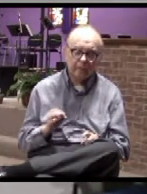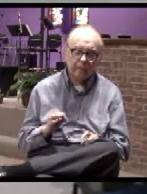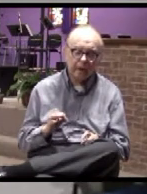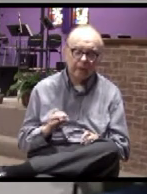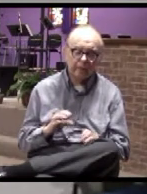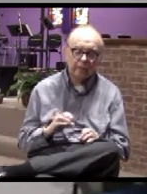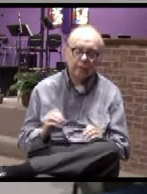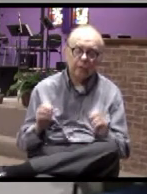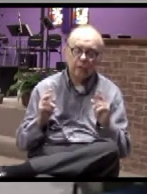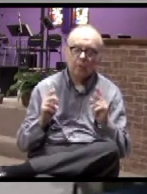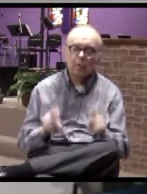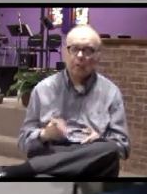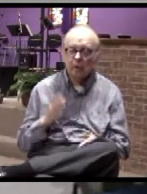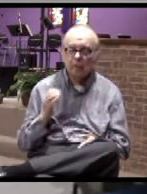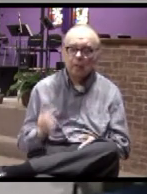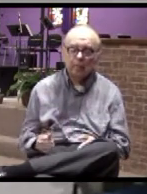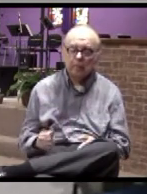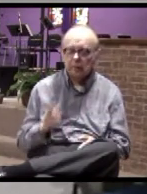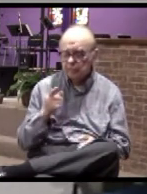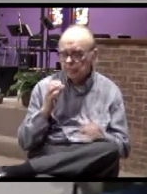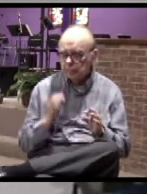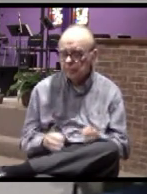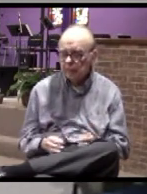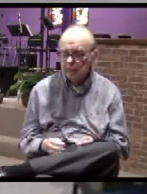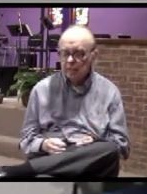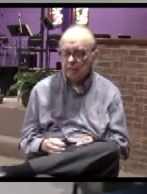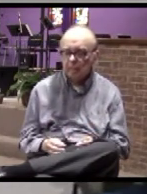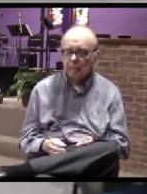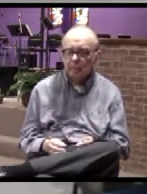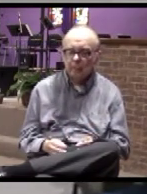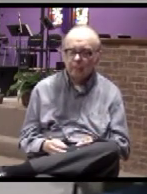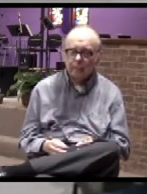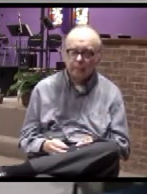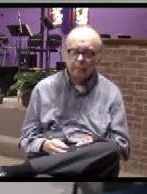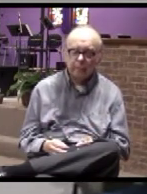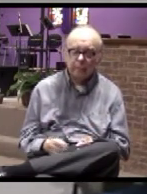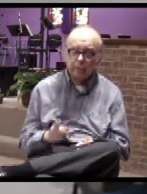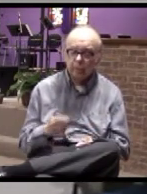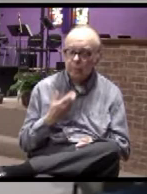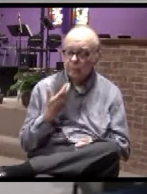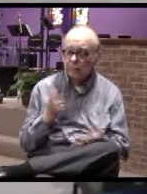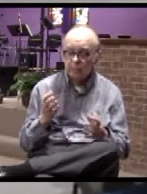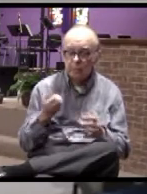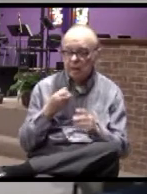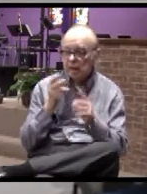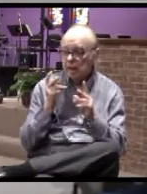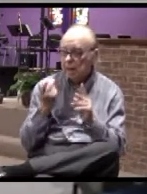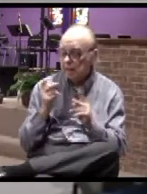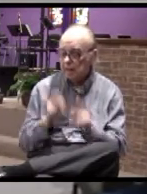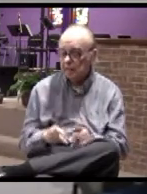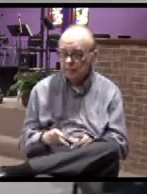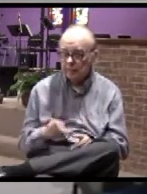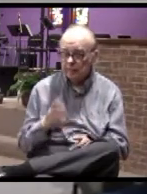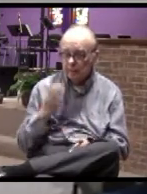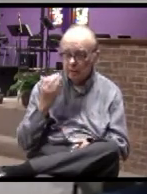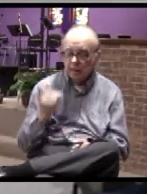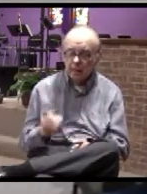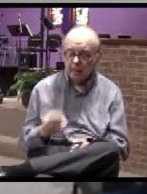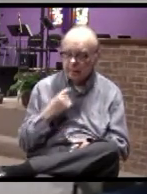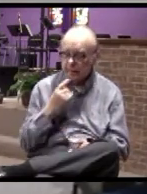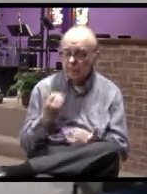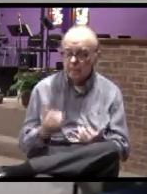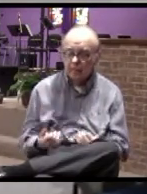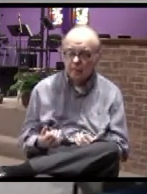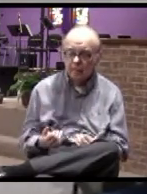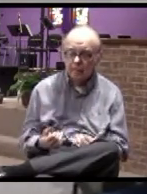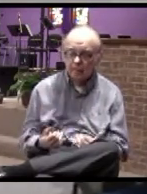one because you decided you didn't want anyone. That is why I say to you,